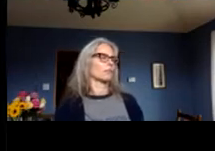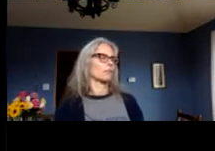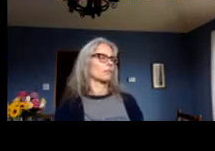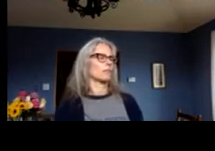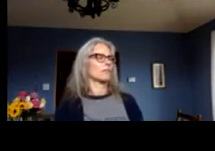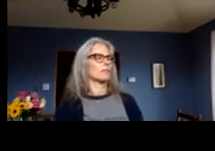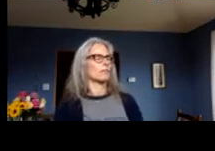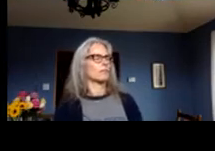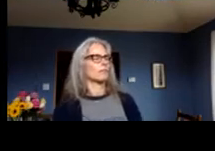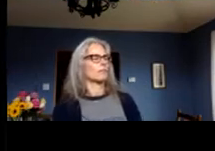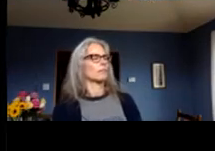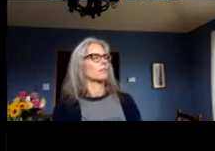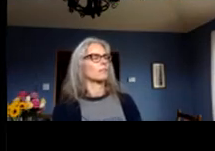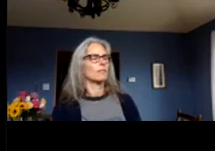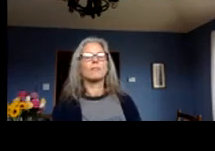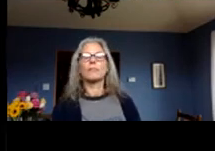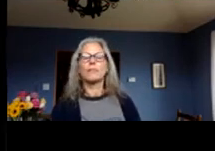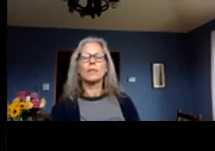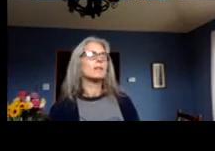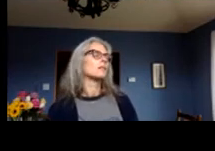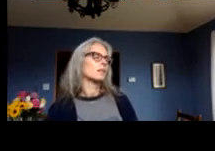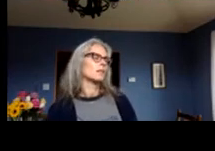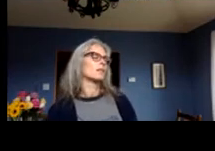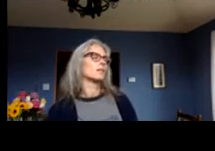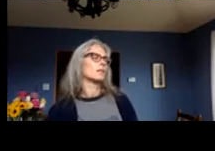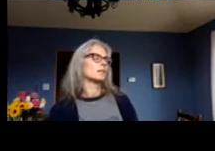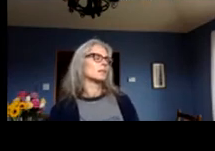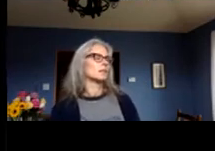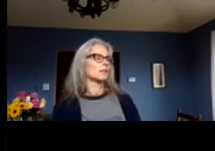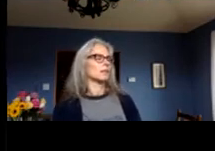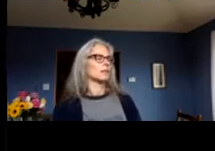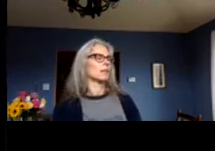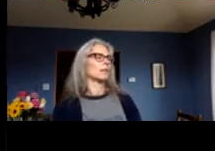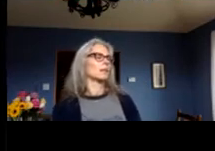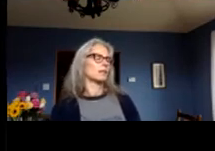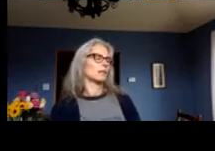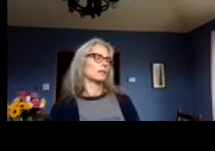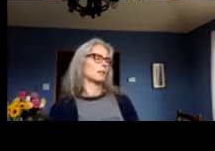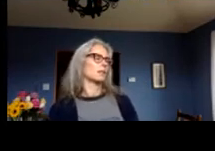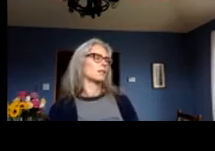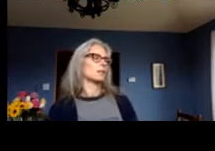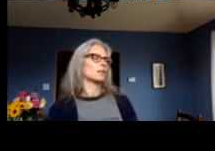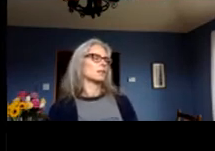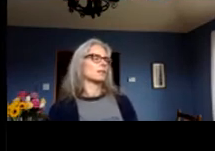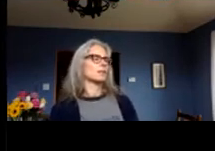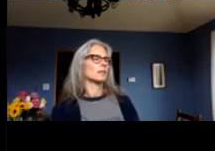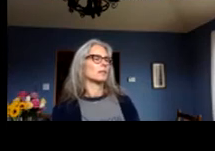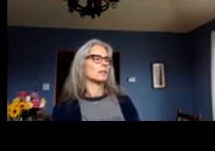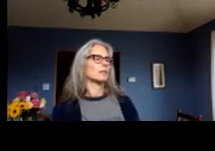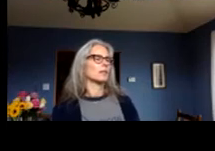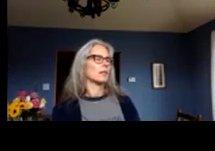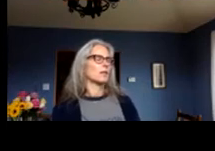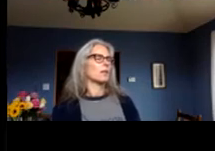different places in classroom automatically. So I'm going to go back here. Now I'm back on slide 31. Due dates populate the guardian